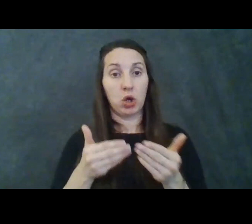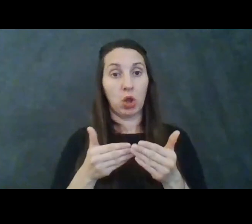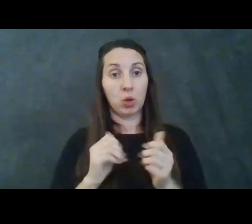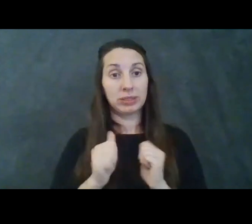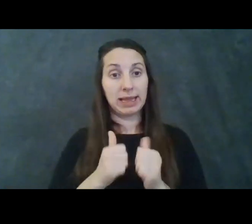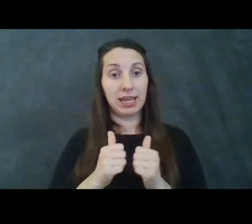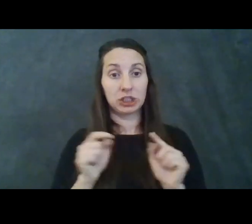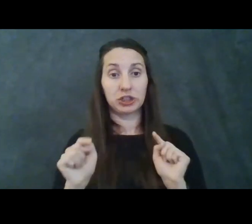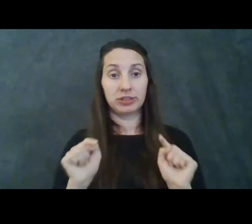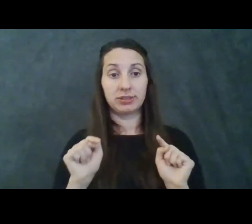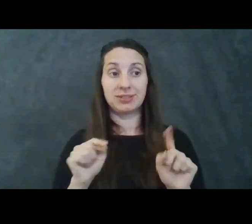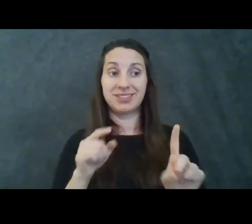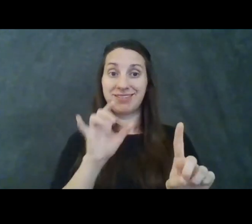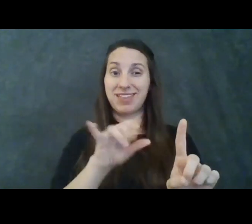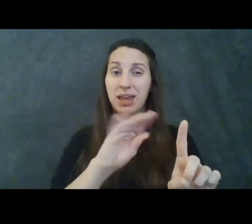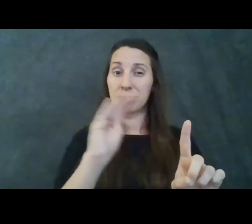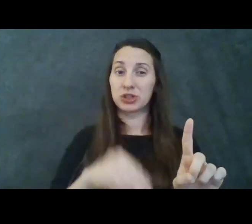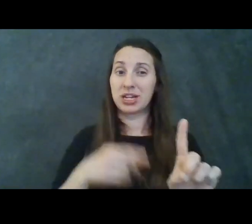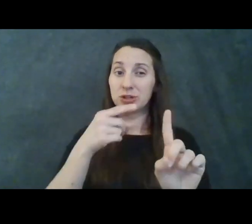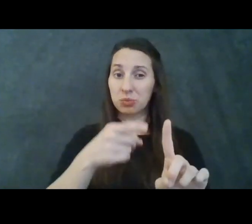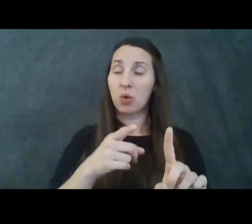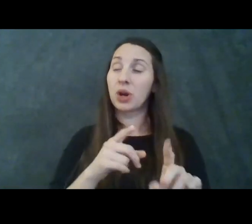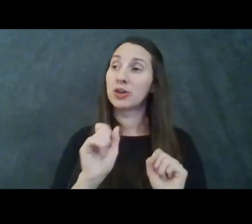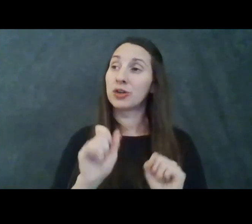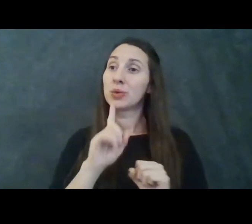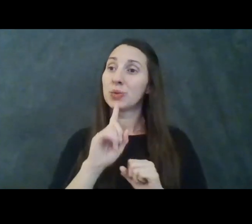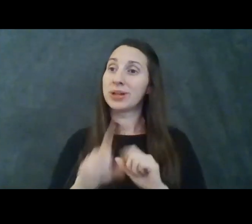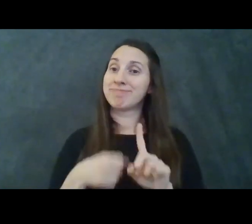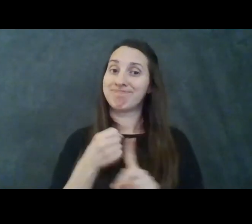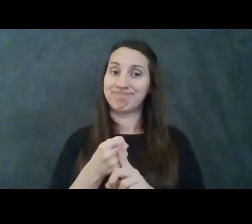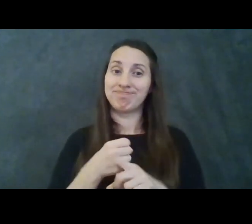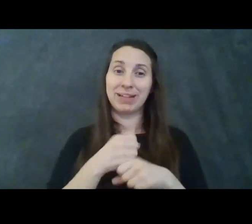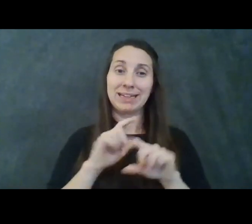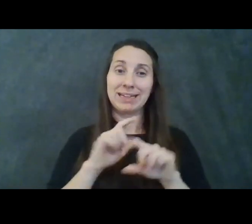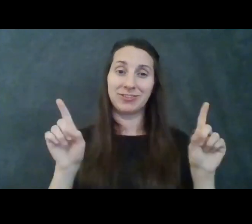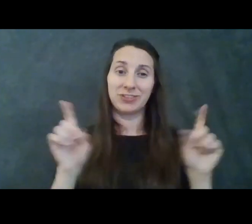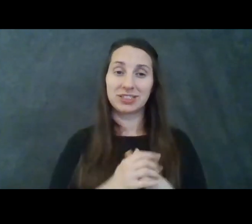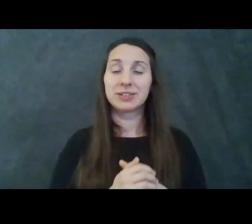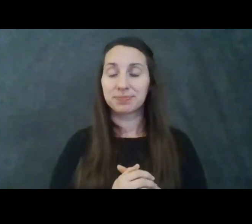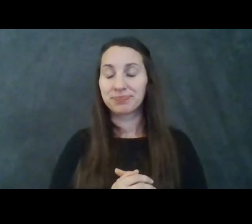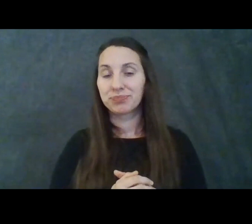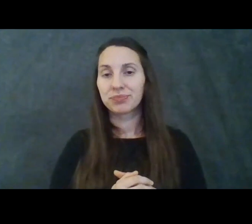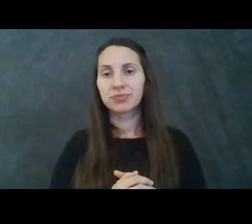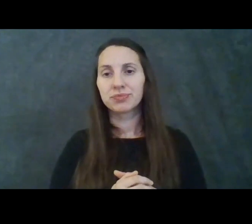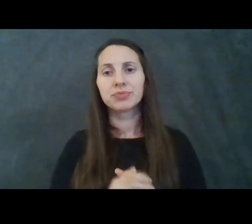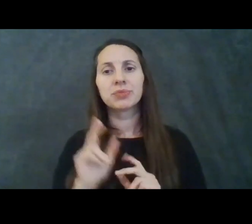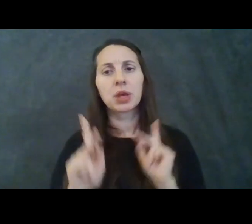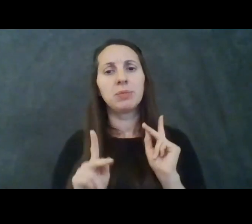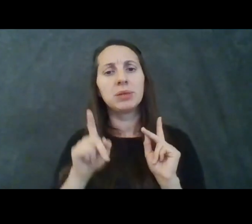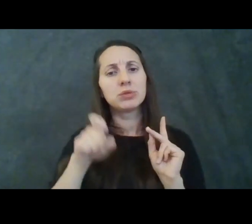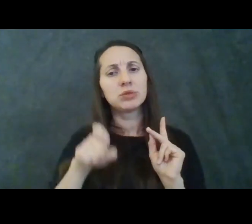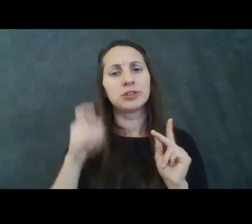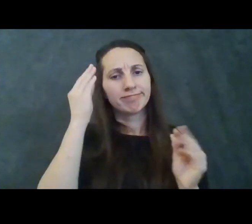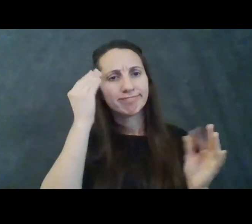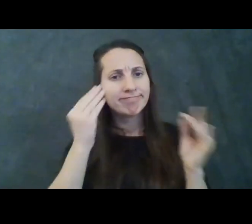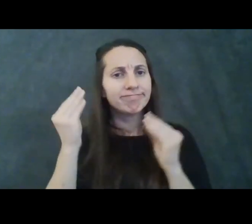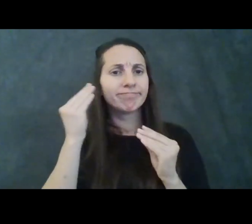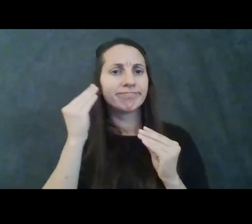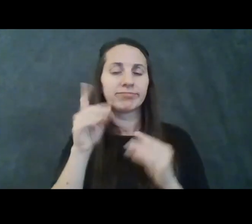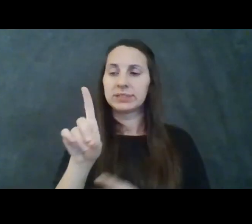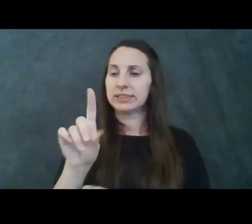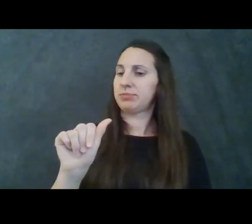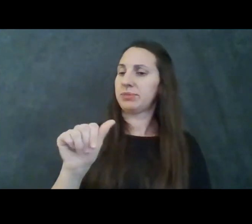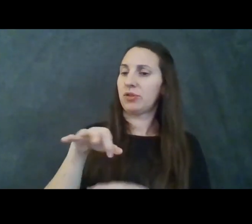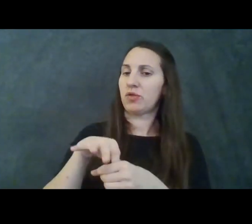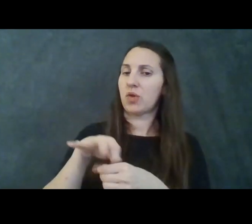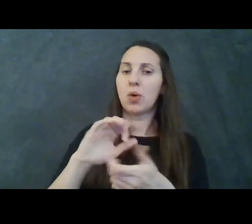really make the difference in some of these closely contested races. And people ought to be really, thinking about the disability vote and how to